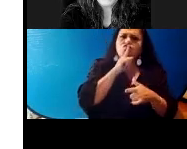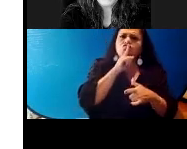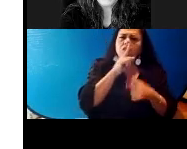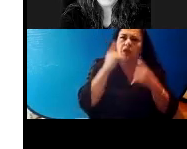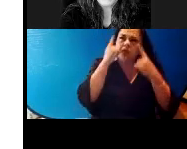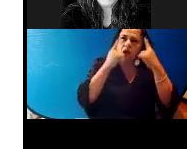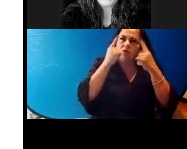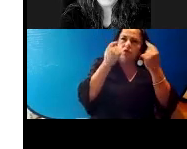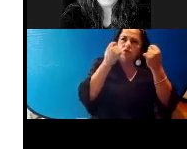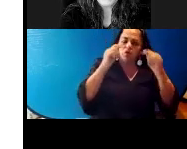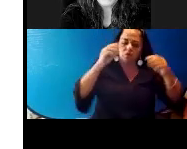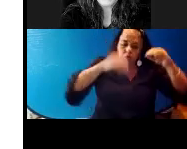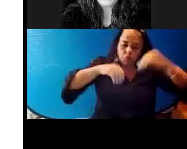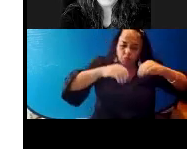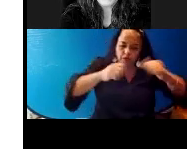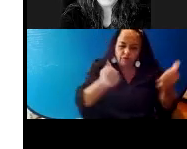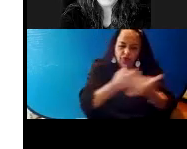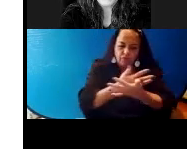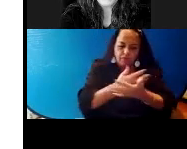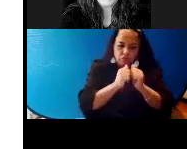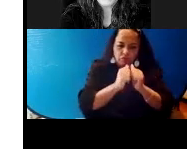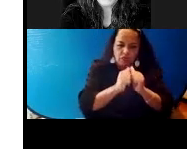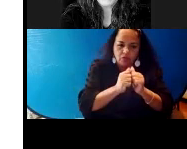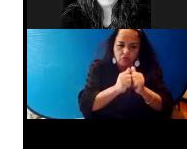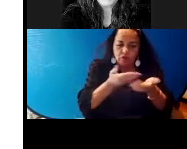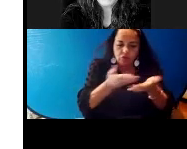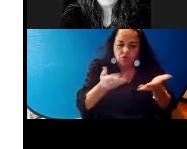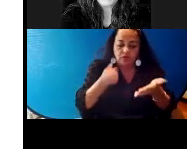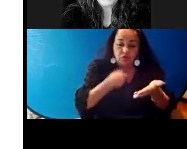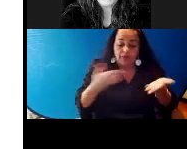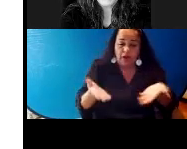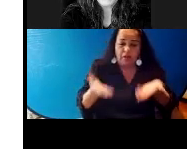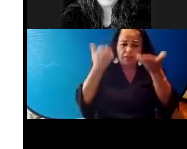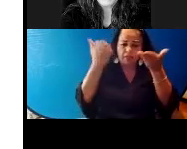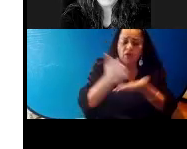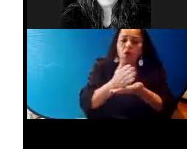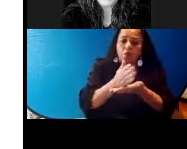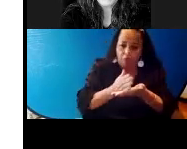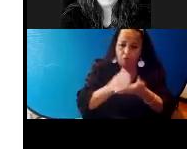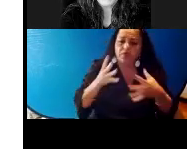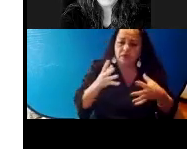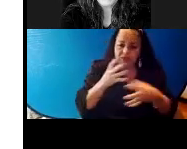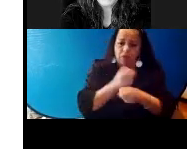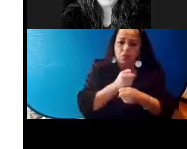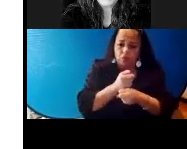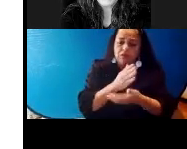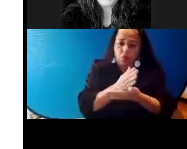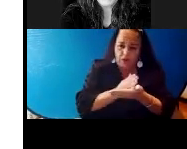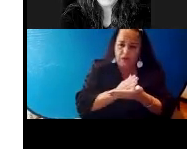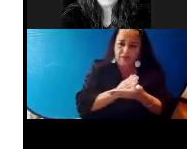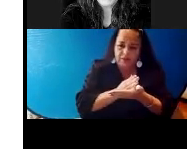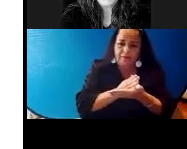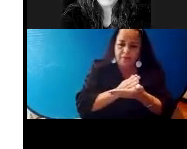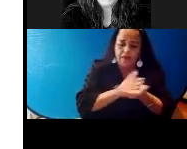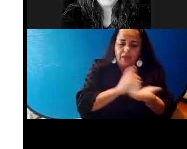to put all these different pieces together. So the things that we've been uplifting are all part of, in some way, these